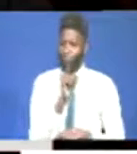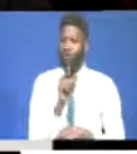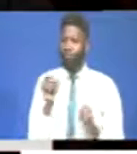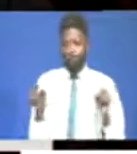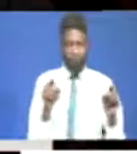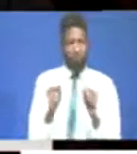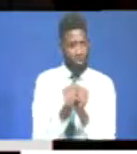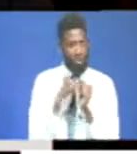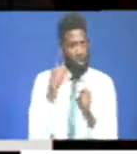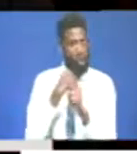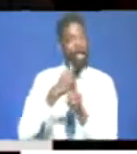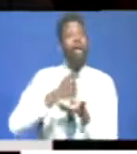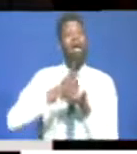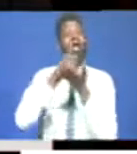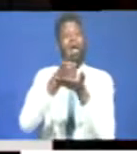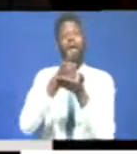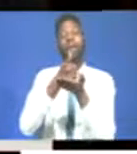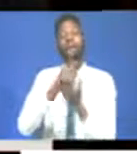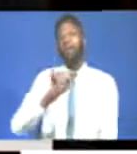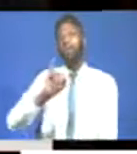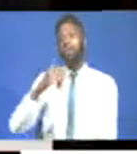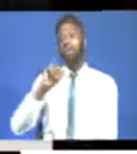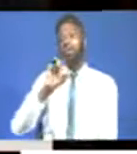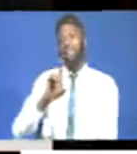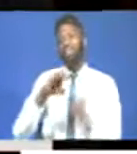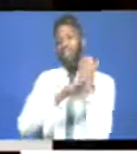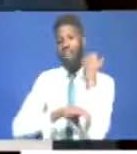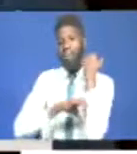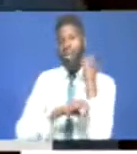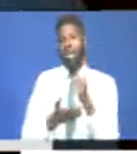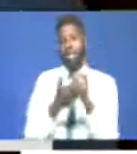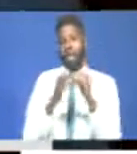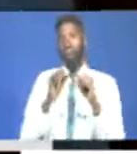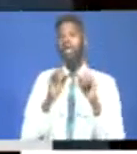help for the IGAD countries to address the issues of displacement and migration.